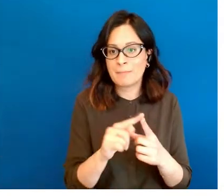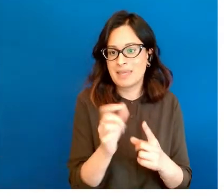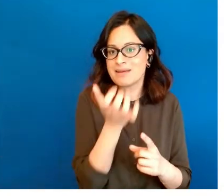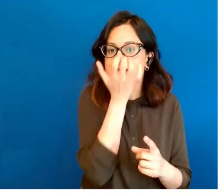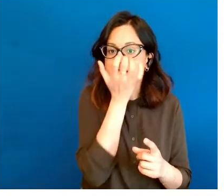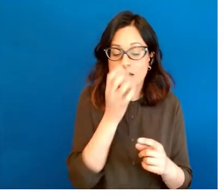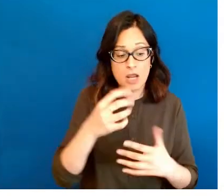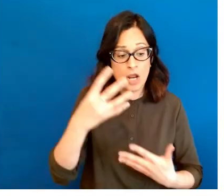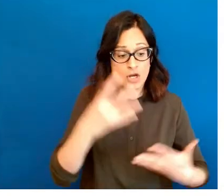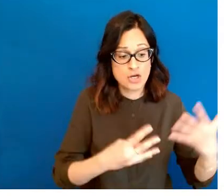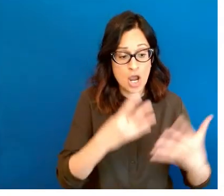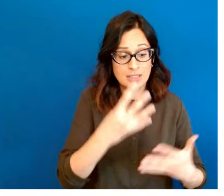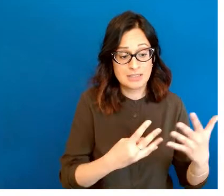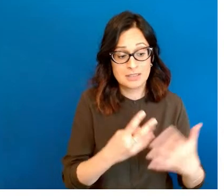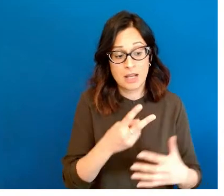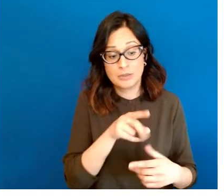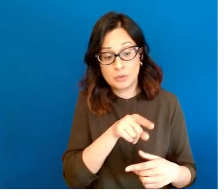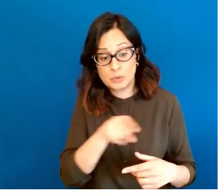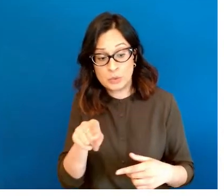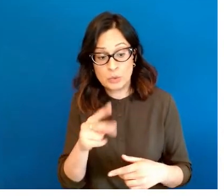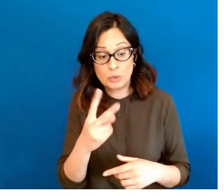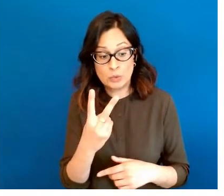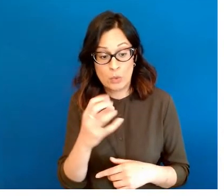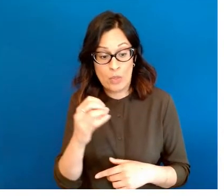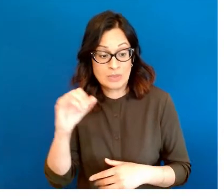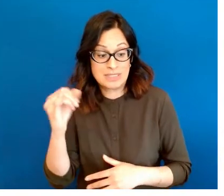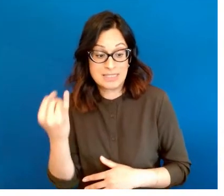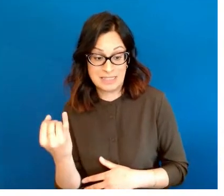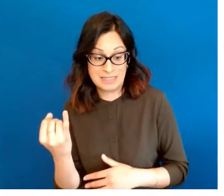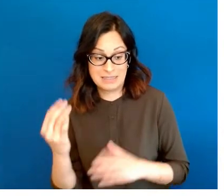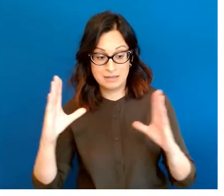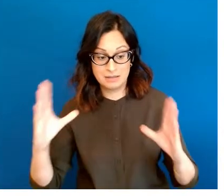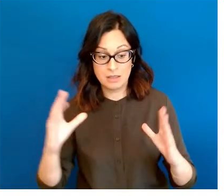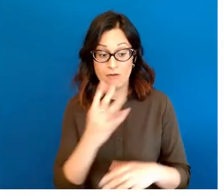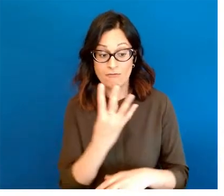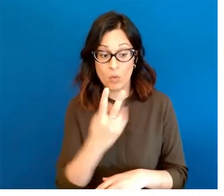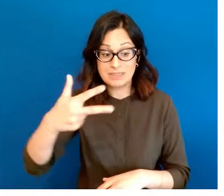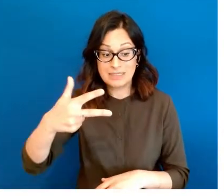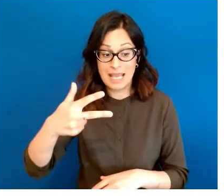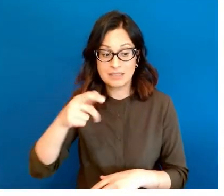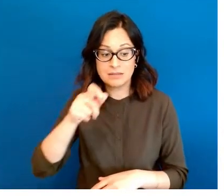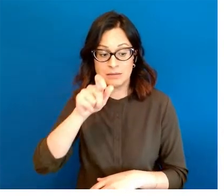to 2006, approximately 7 or 8 per year in the UK.